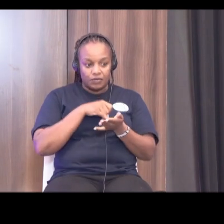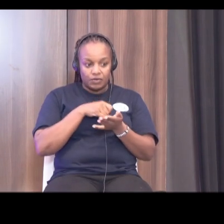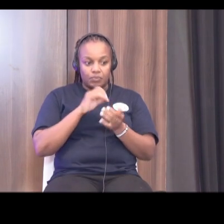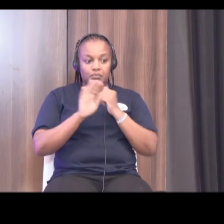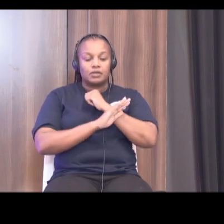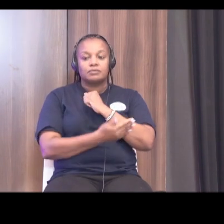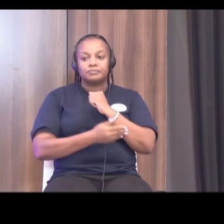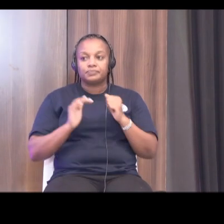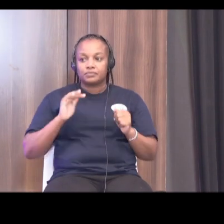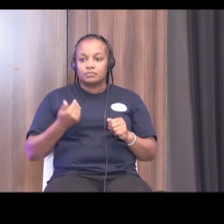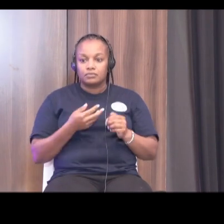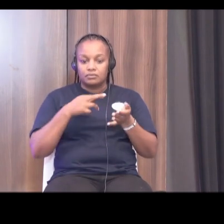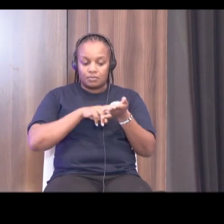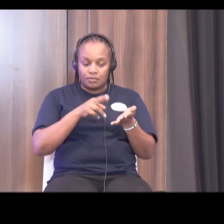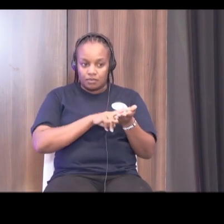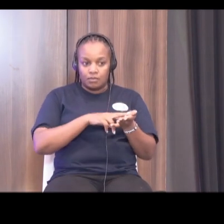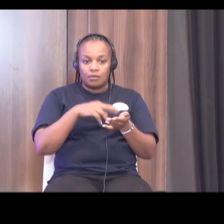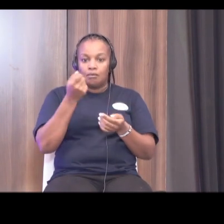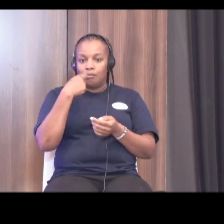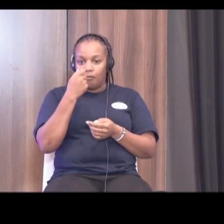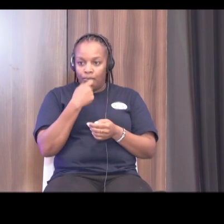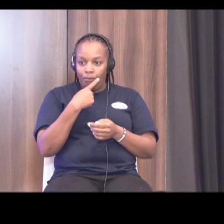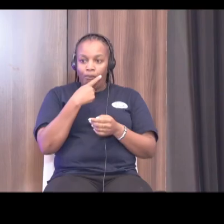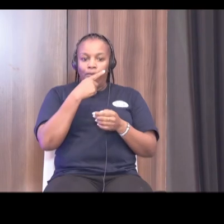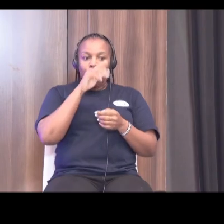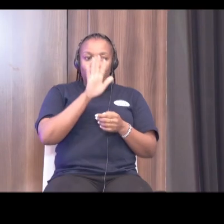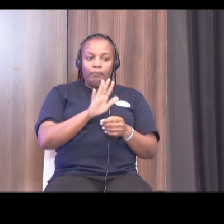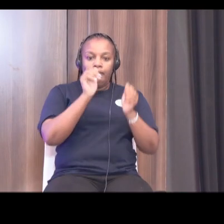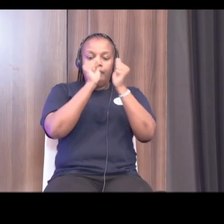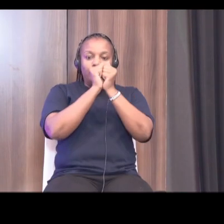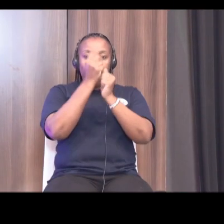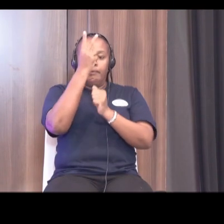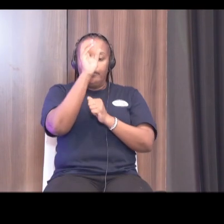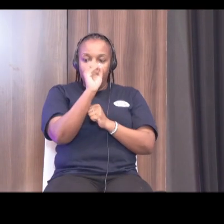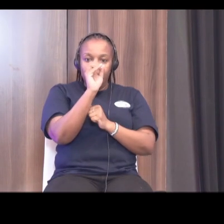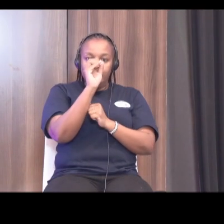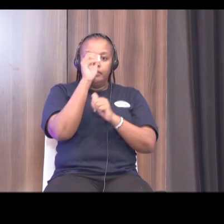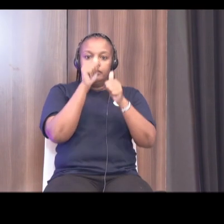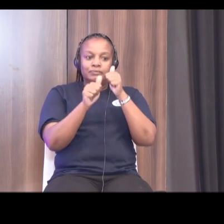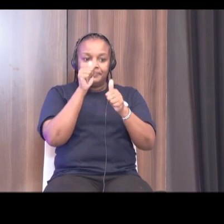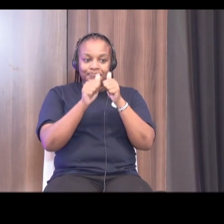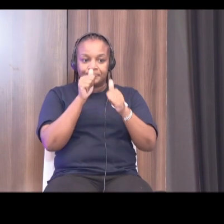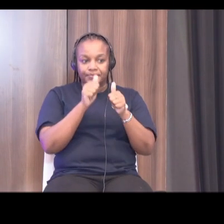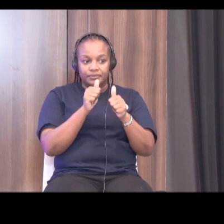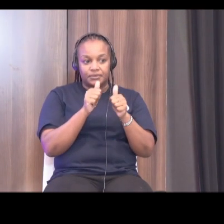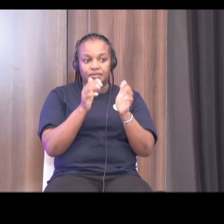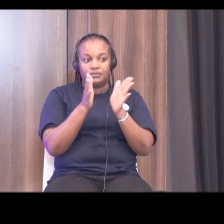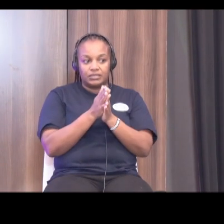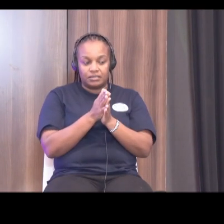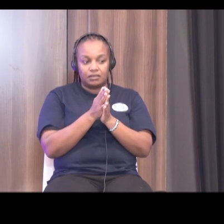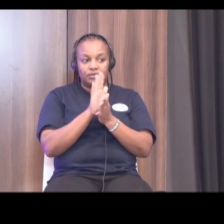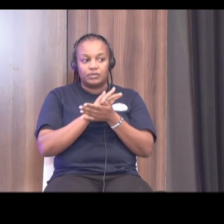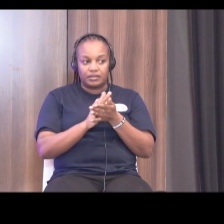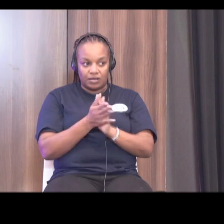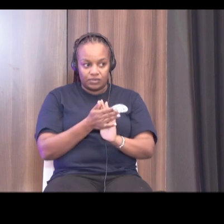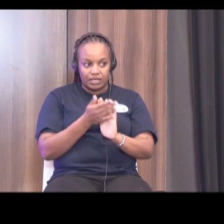the same different dose levels, 5, 10, and 20 micrograms per serotype with and without alum. And